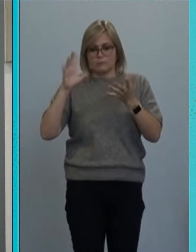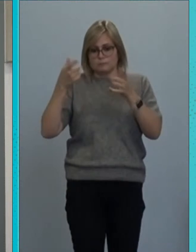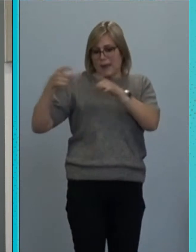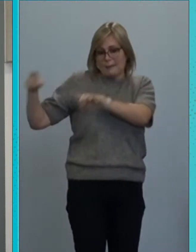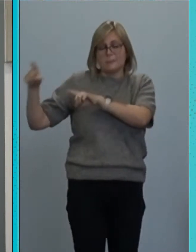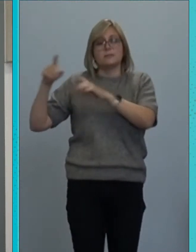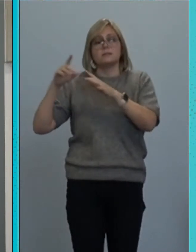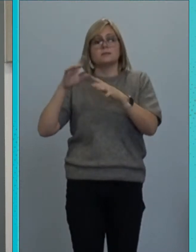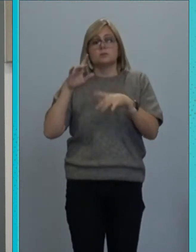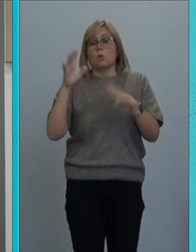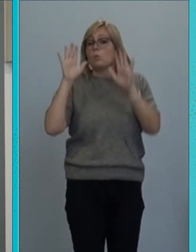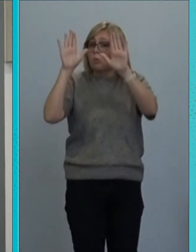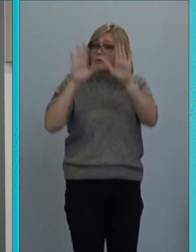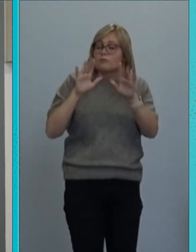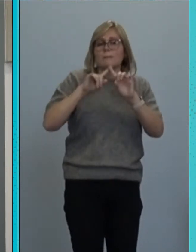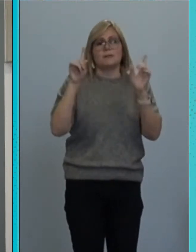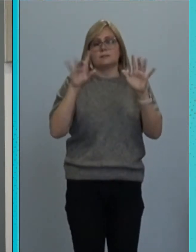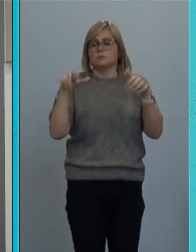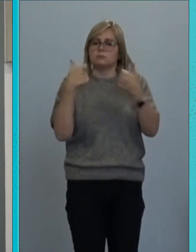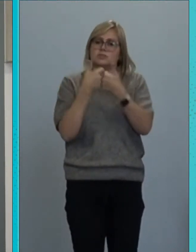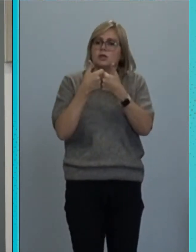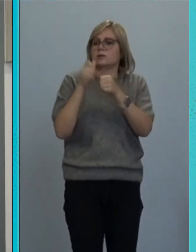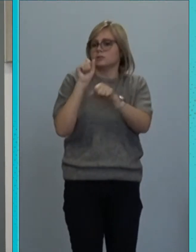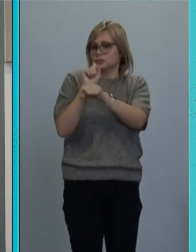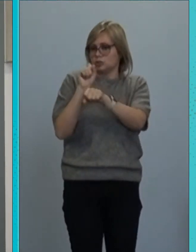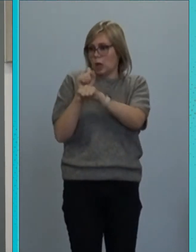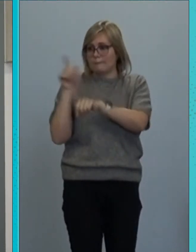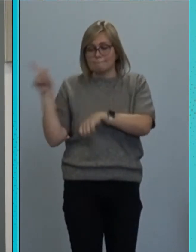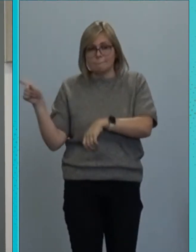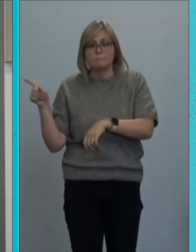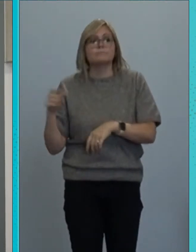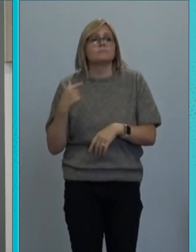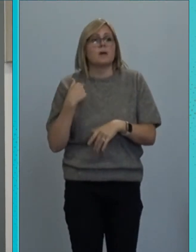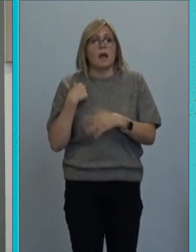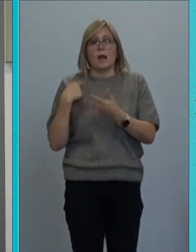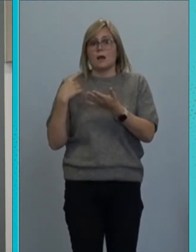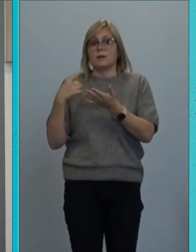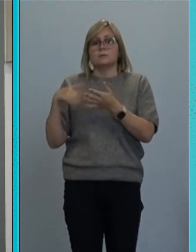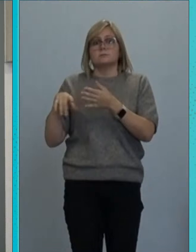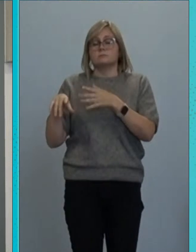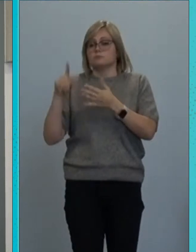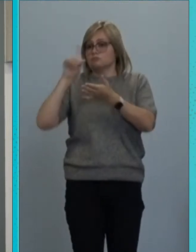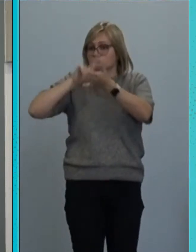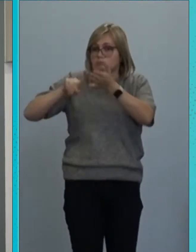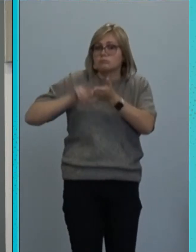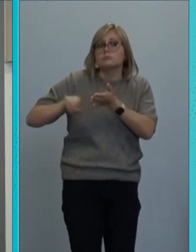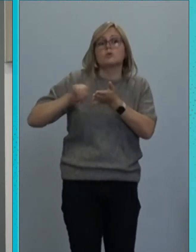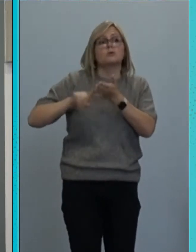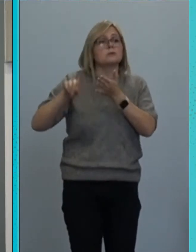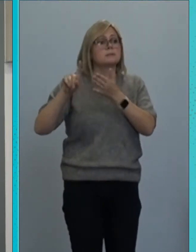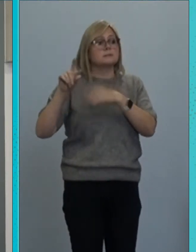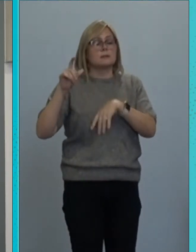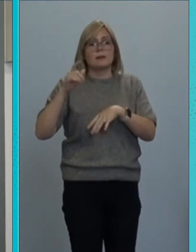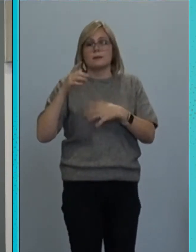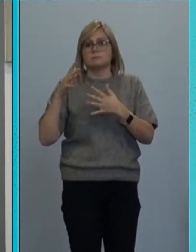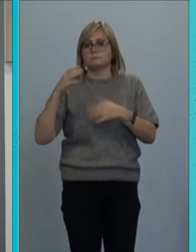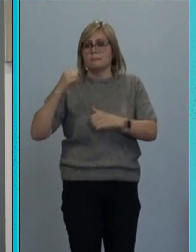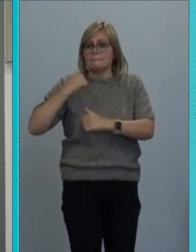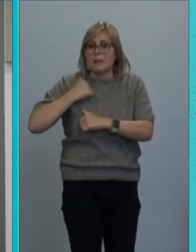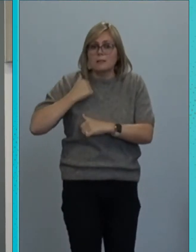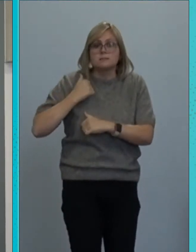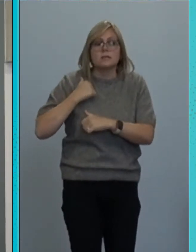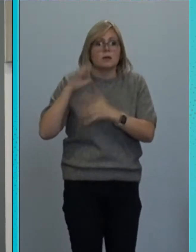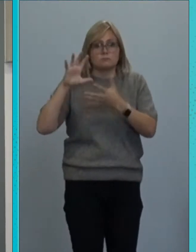very challenging job. I covered a string of military coups,